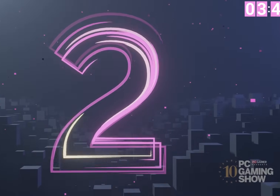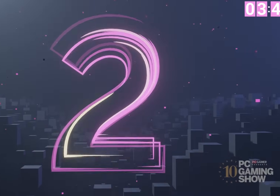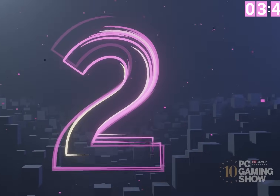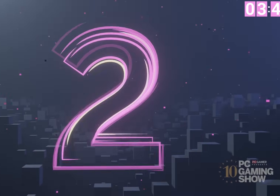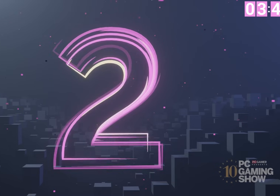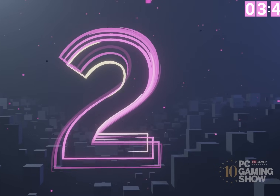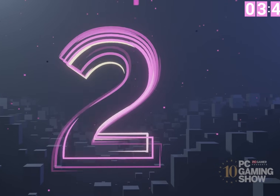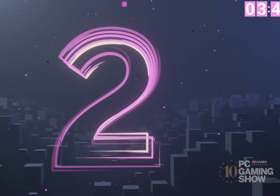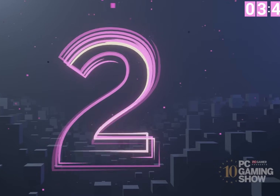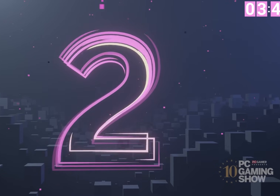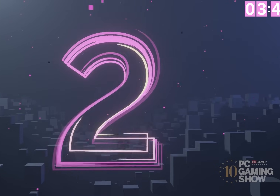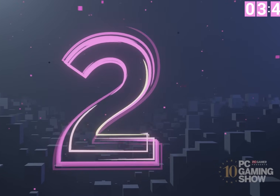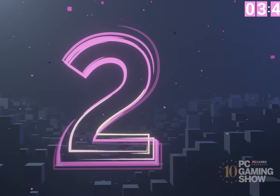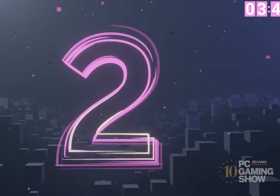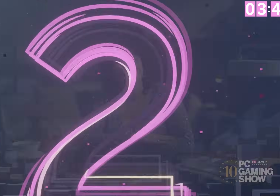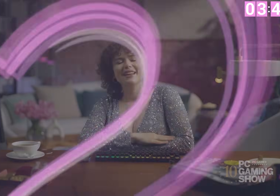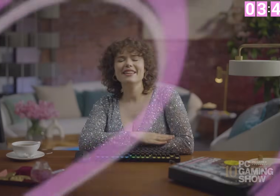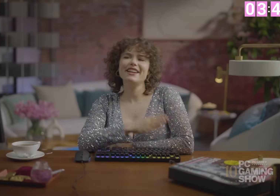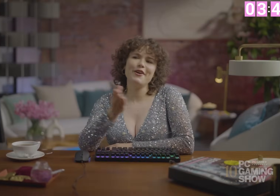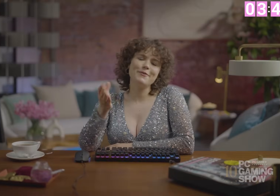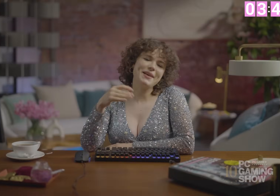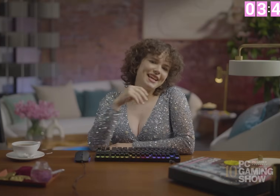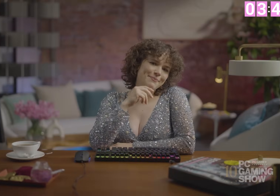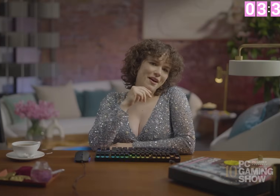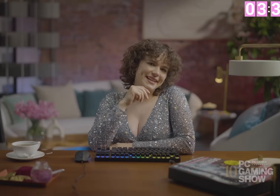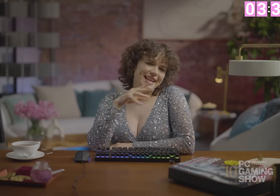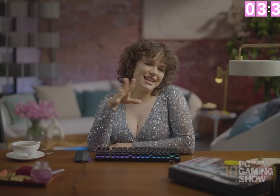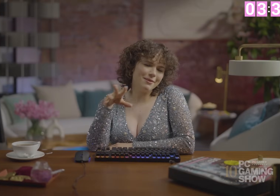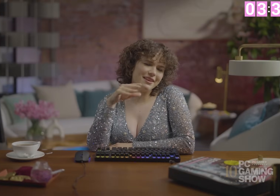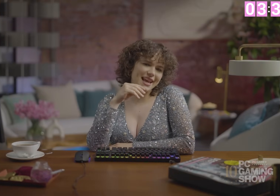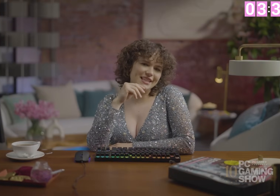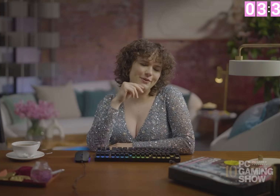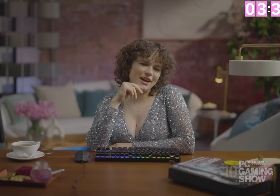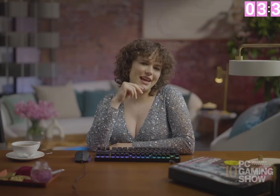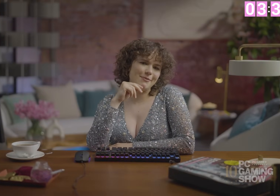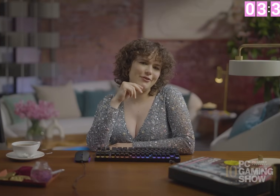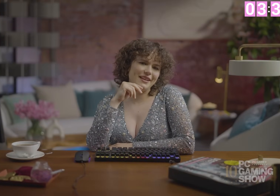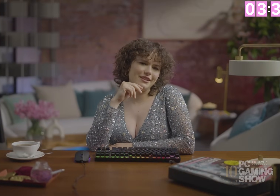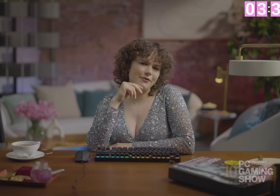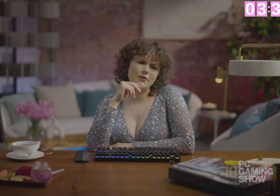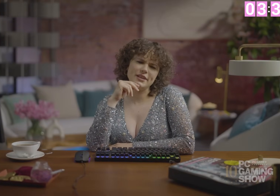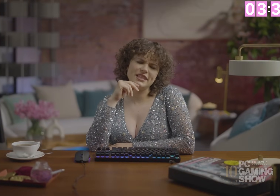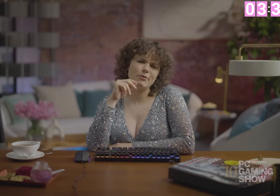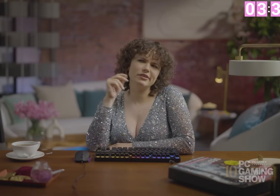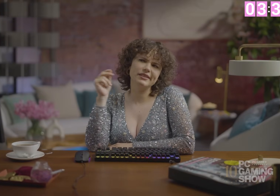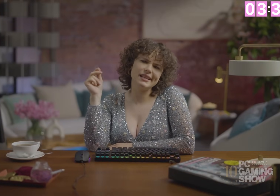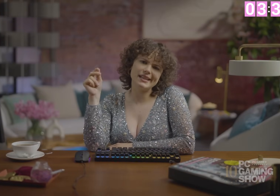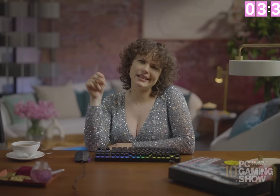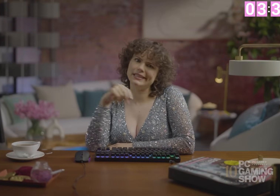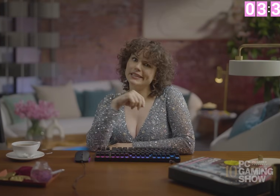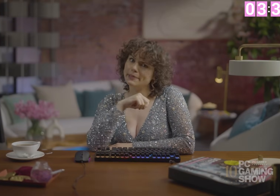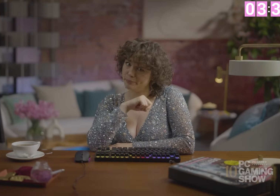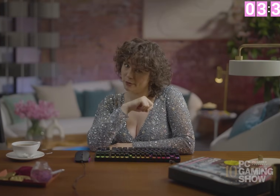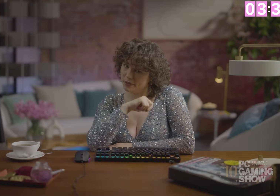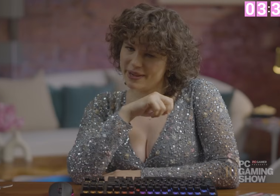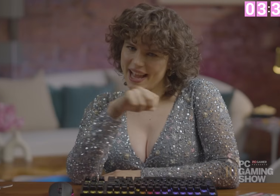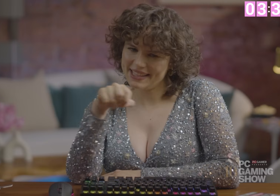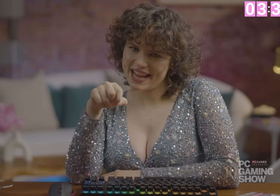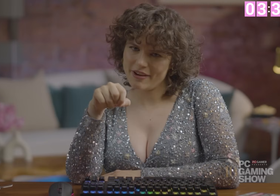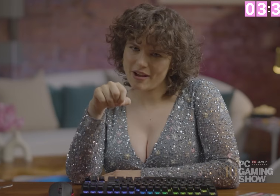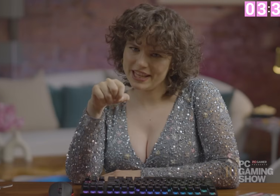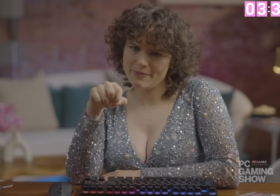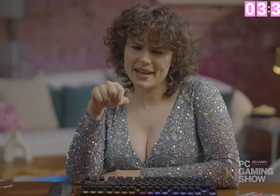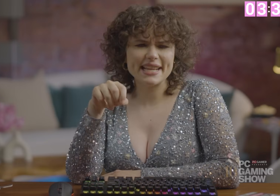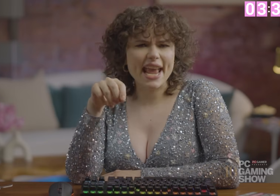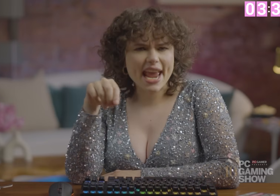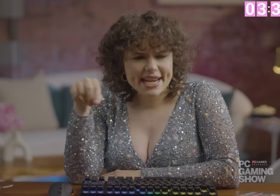Moment number 2. You know, back in my day, communicating with our gaming friends over voice chat wasn't exactly simple. We had to